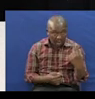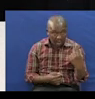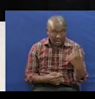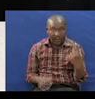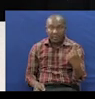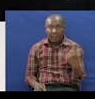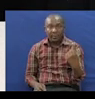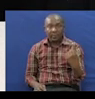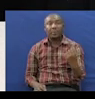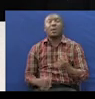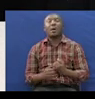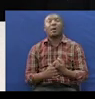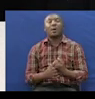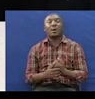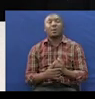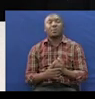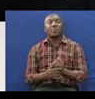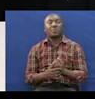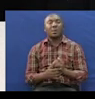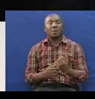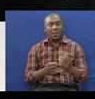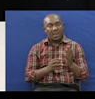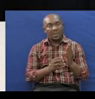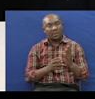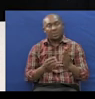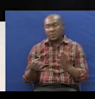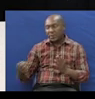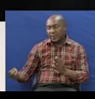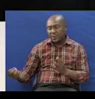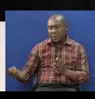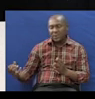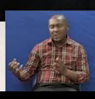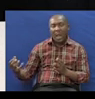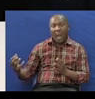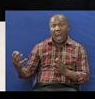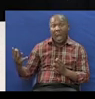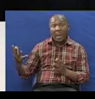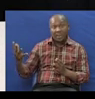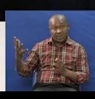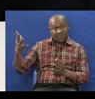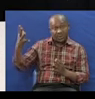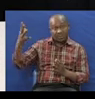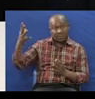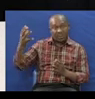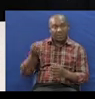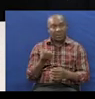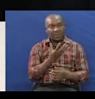When we start with the number 1, the rise and the fall, and rise and